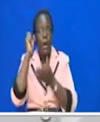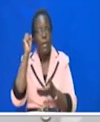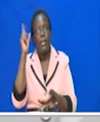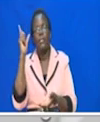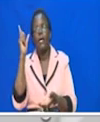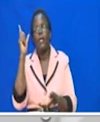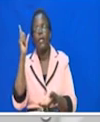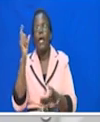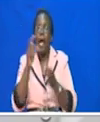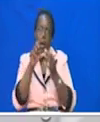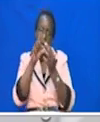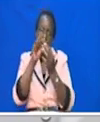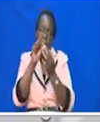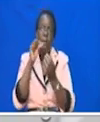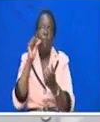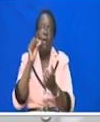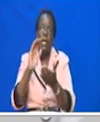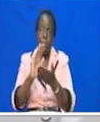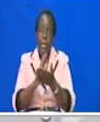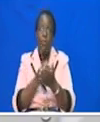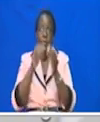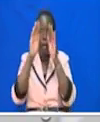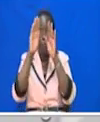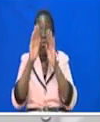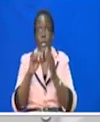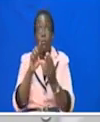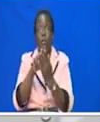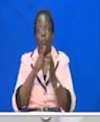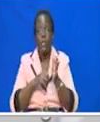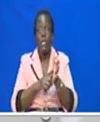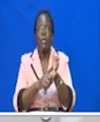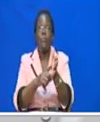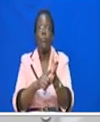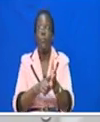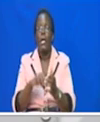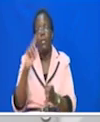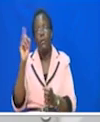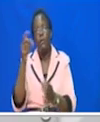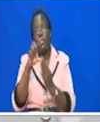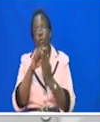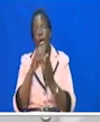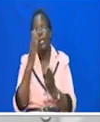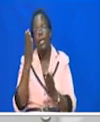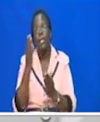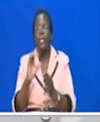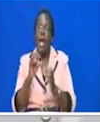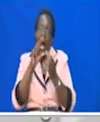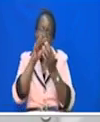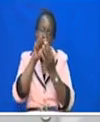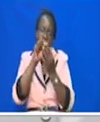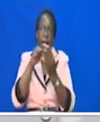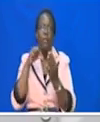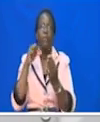or identify some of these key words. For example, the first word there is identify.